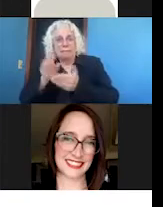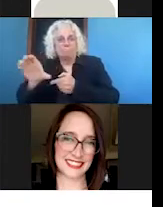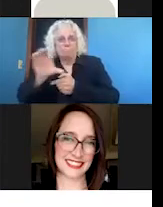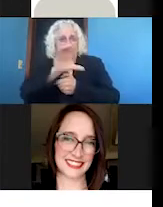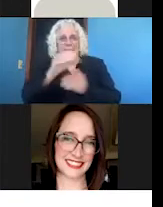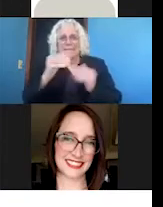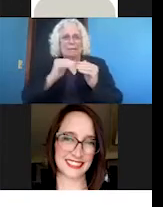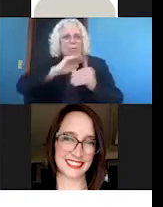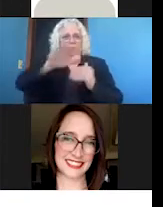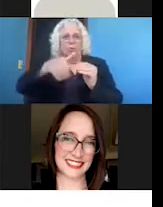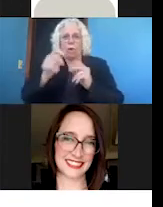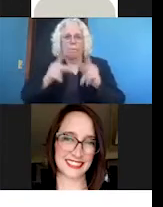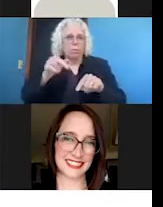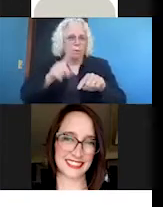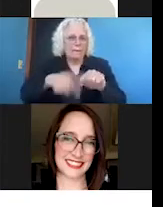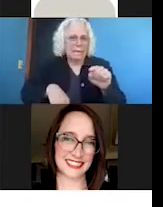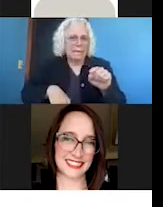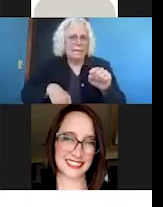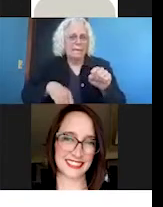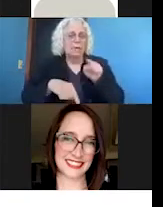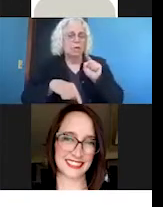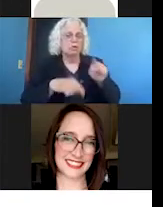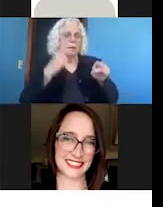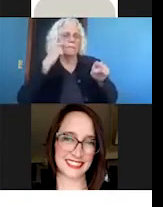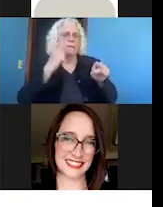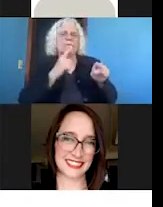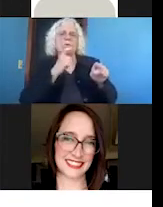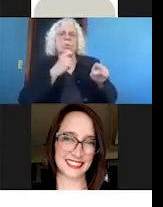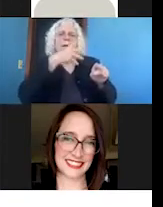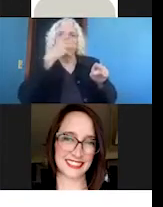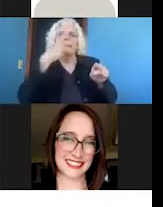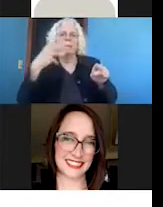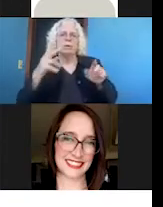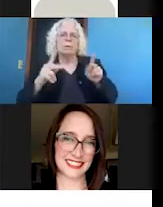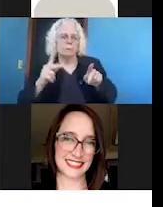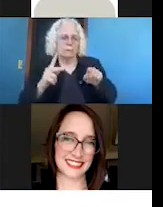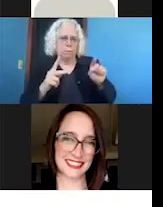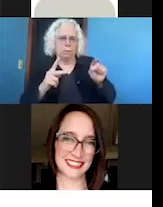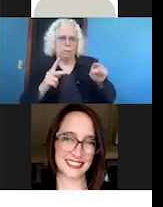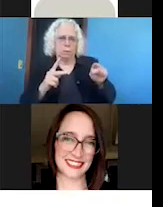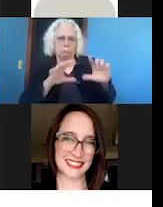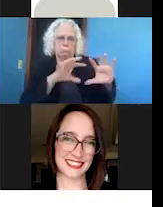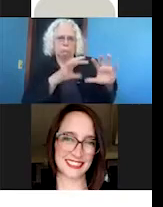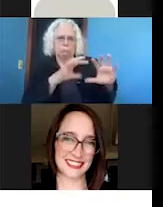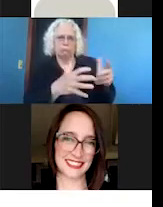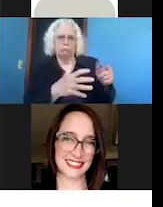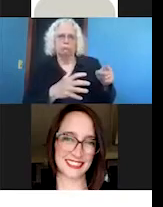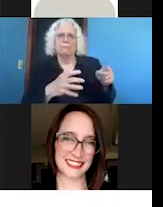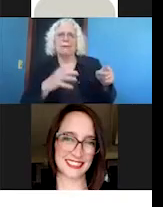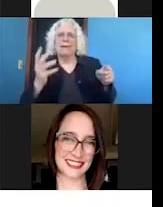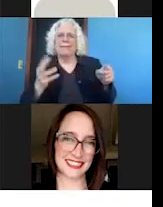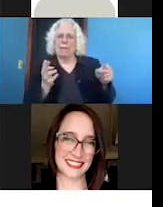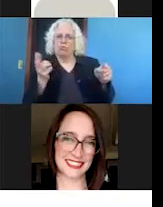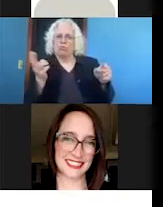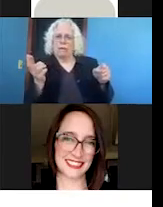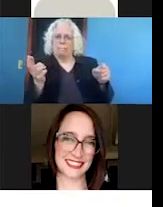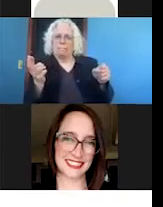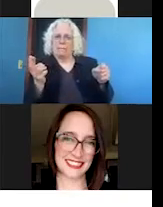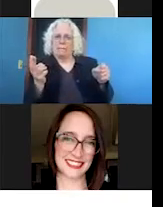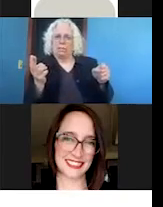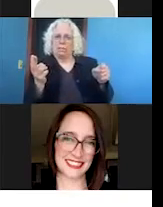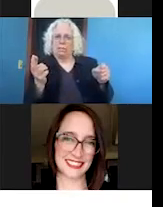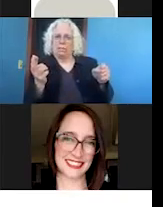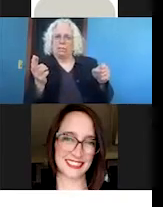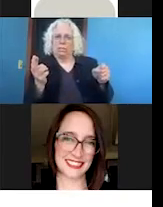the immigrant population right now, and really thinking about these set of recommendations around ARPA are not out